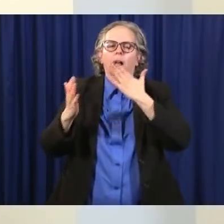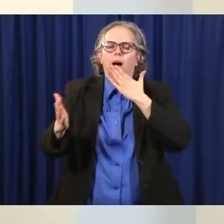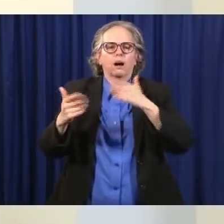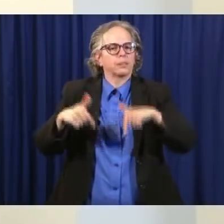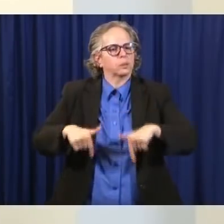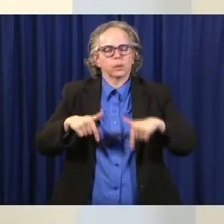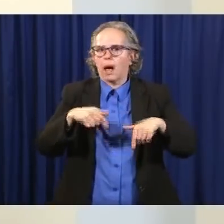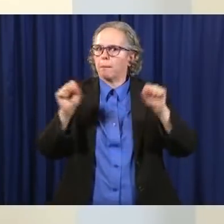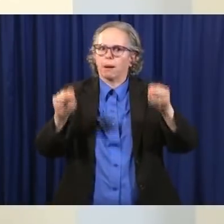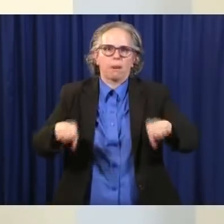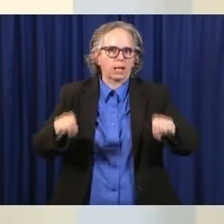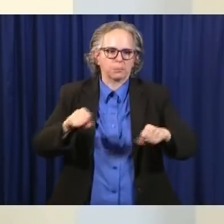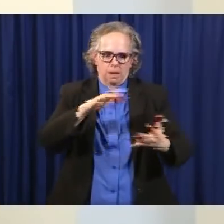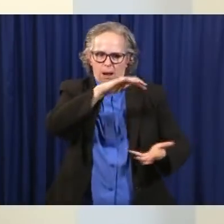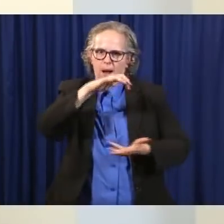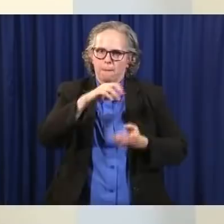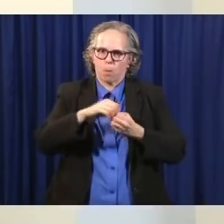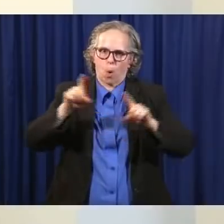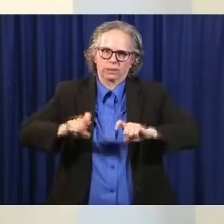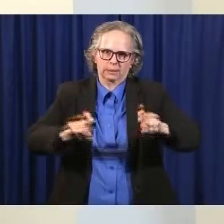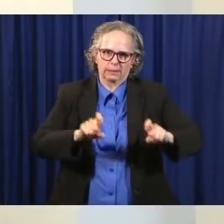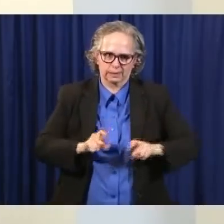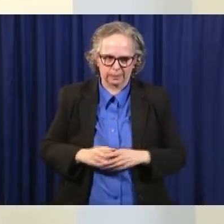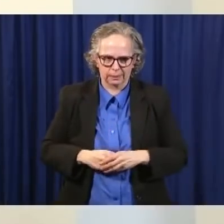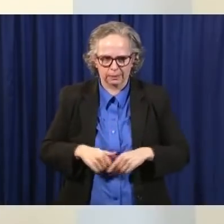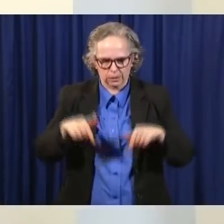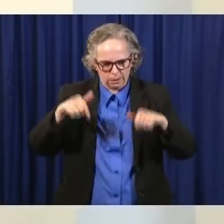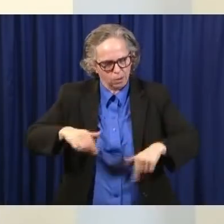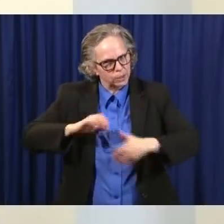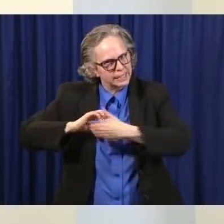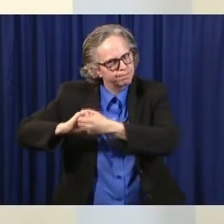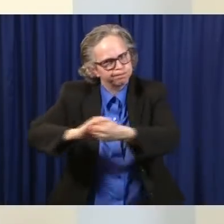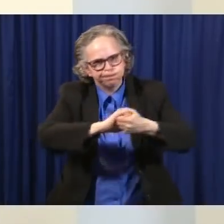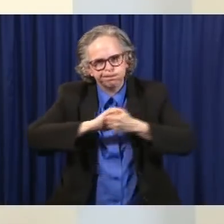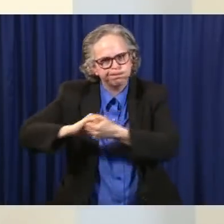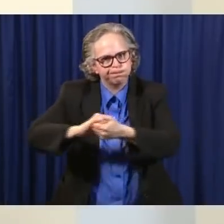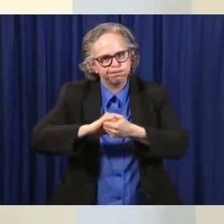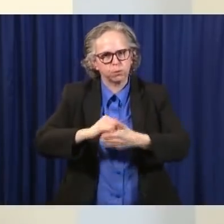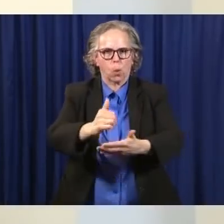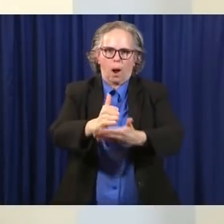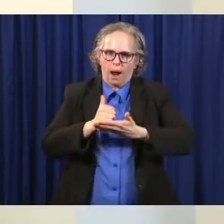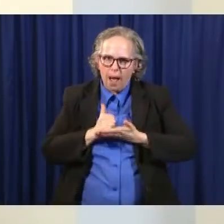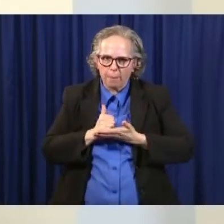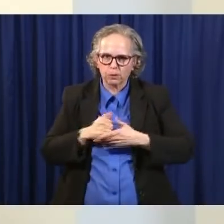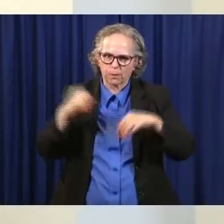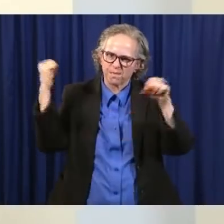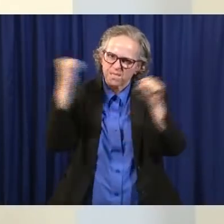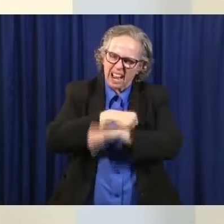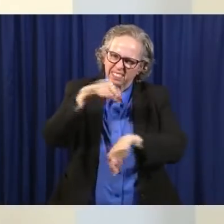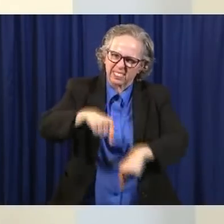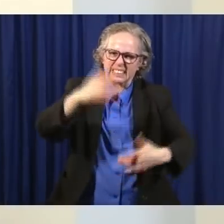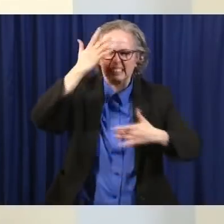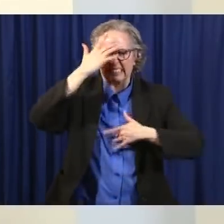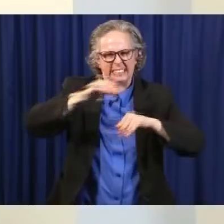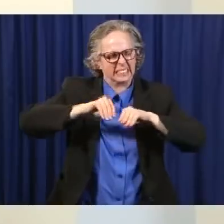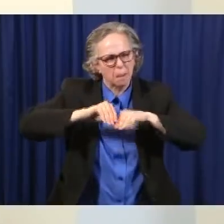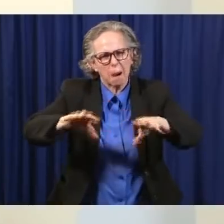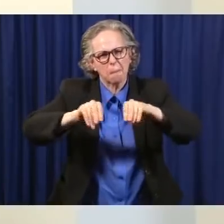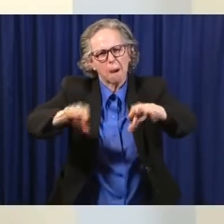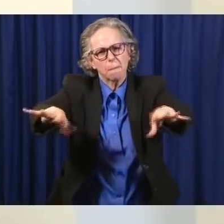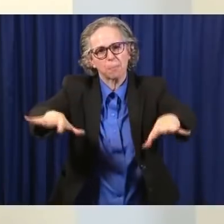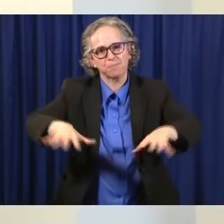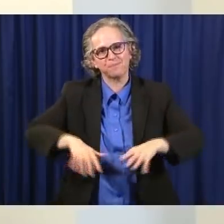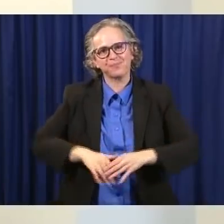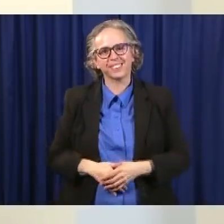who are working together with healthcare providers to help us learn more about this disease. I want to say one more thing. As